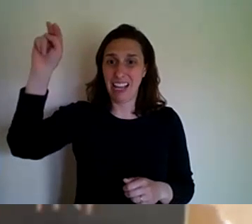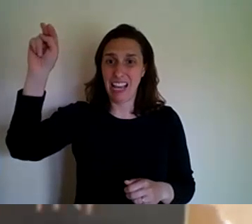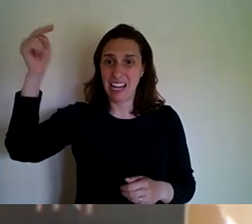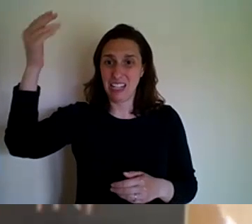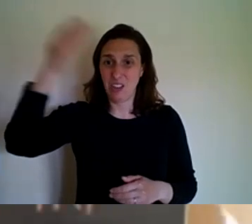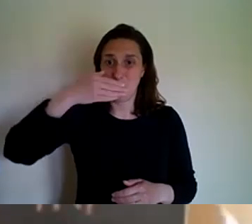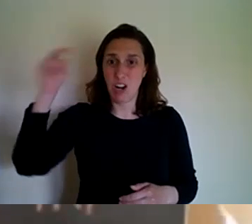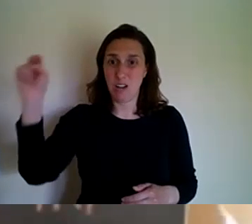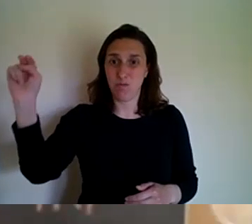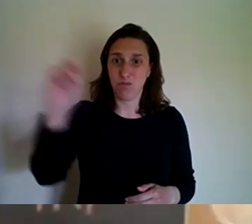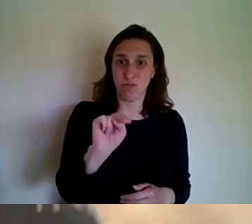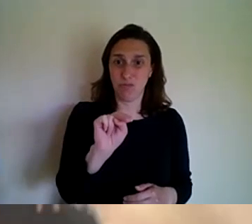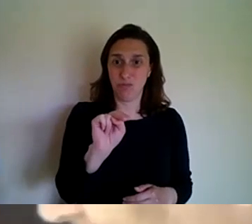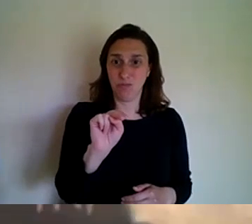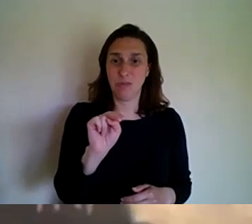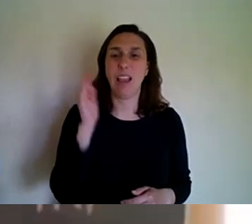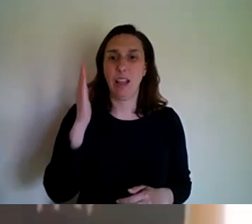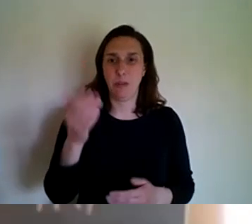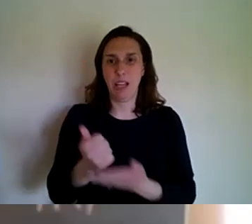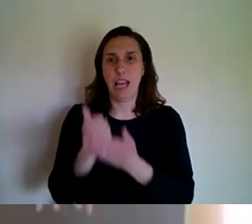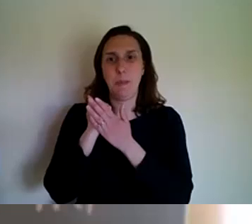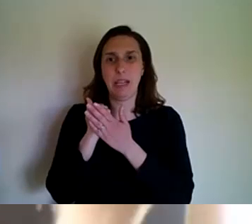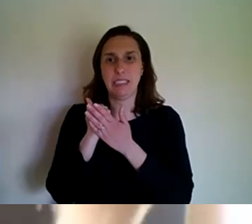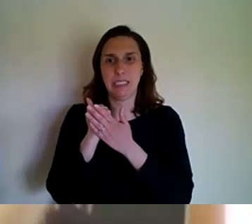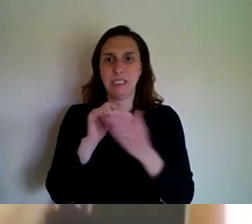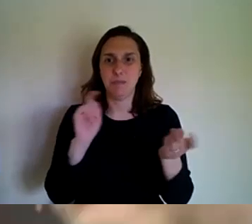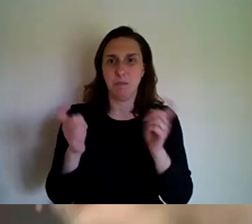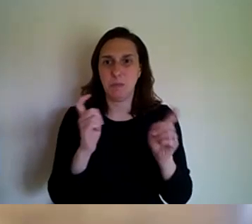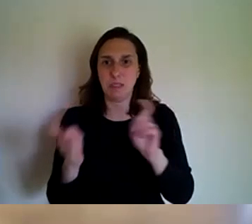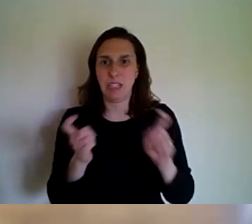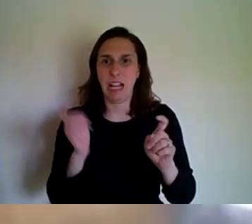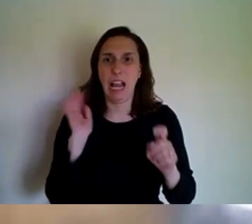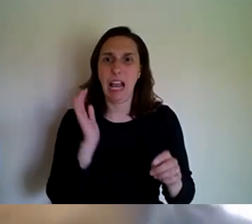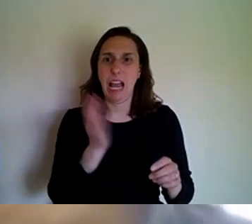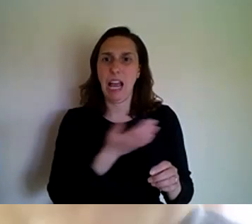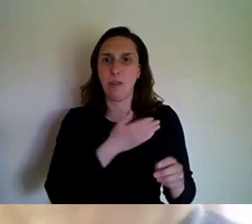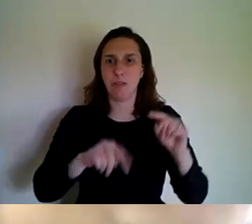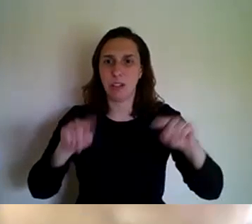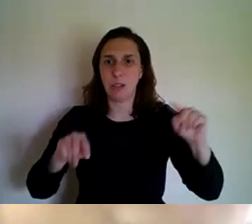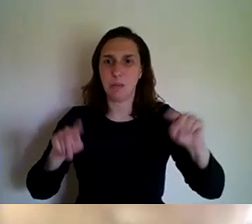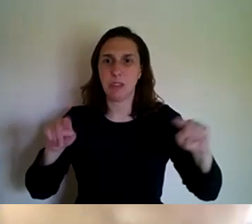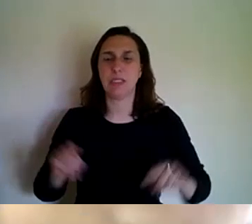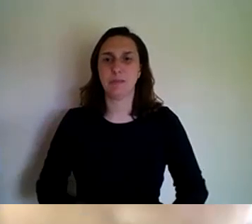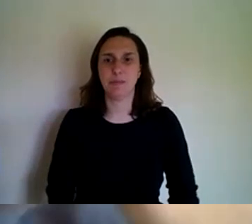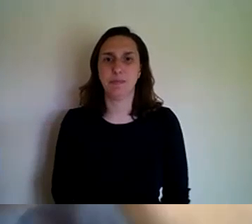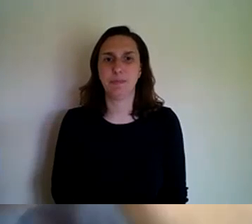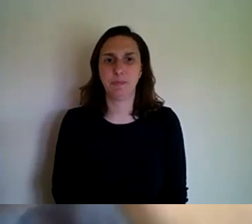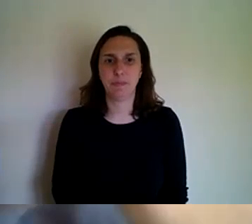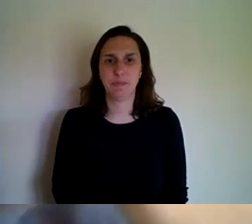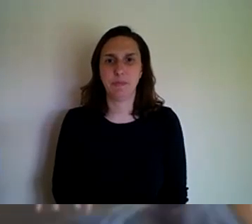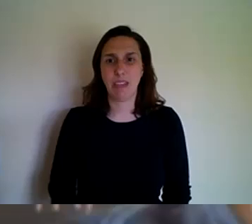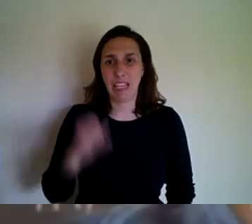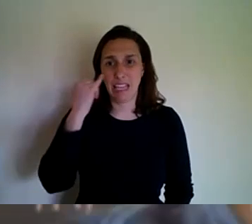And these things will help us manipulate more variables, or in the power, and we need to pull the variables